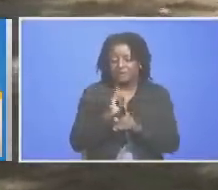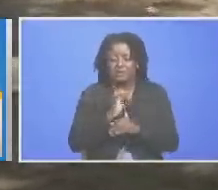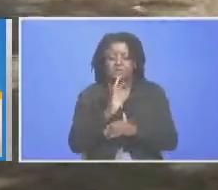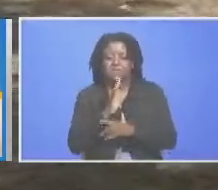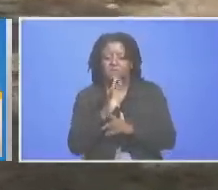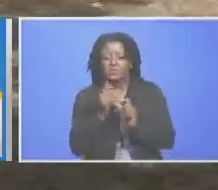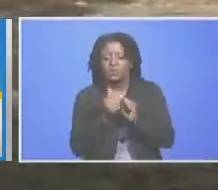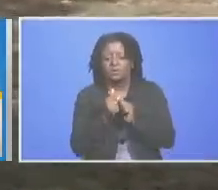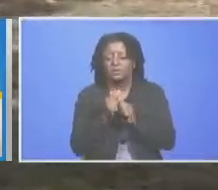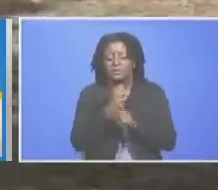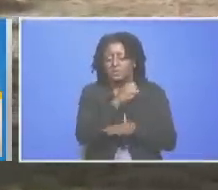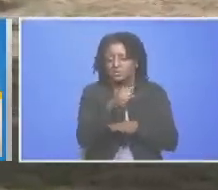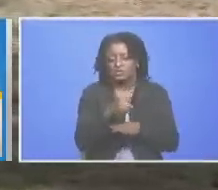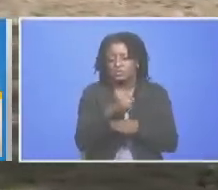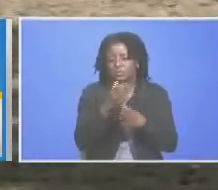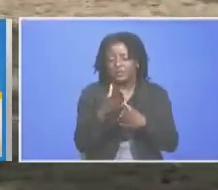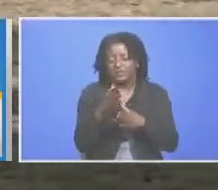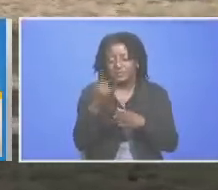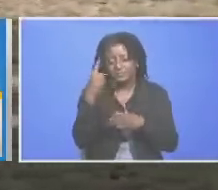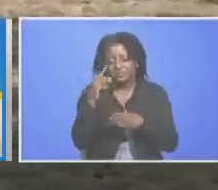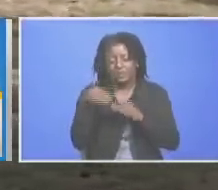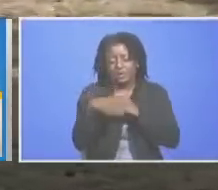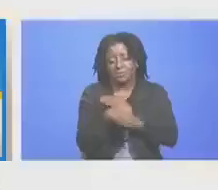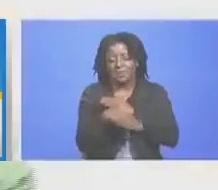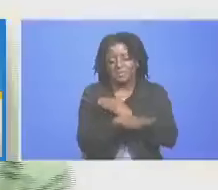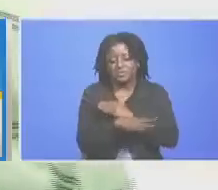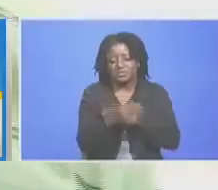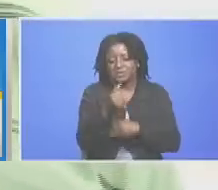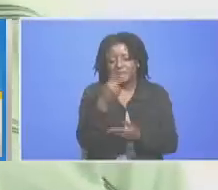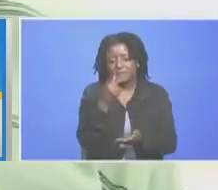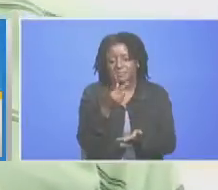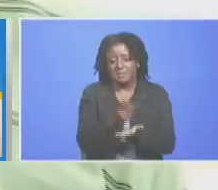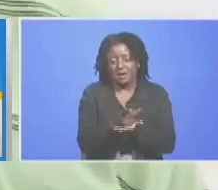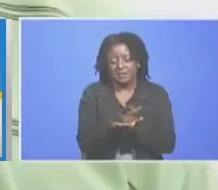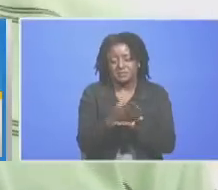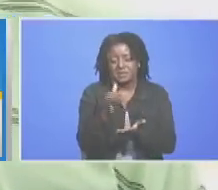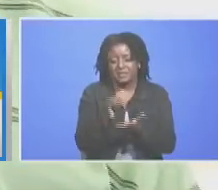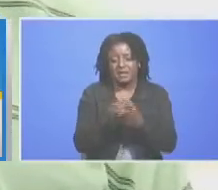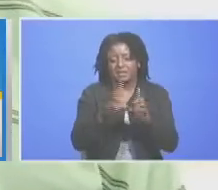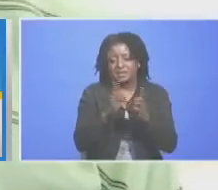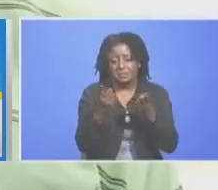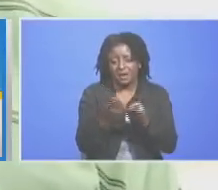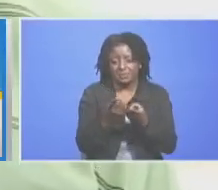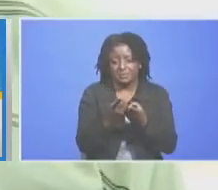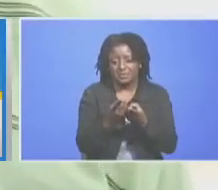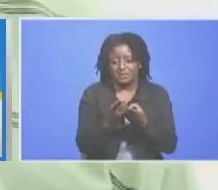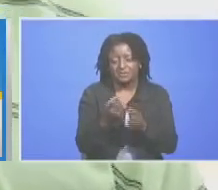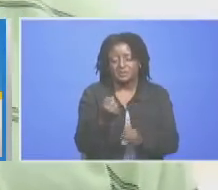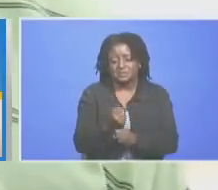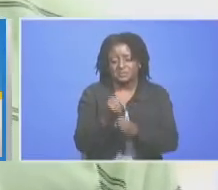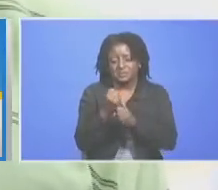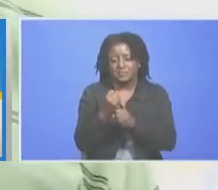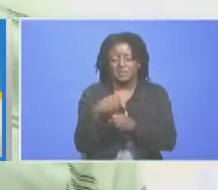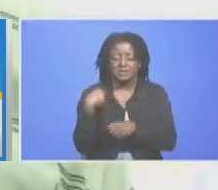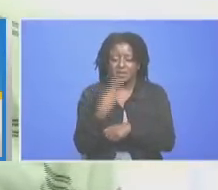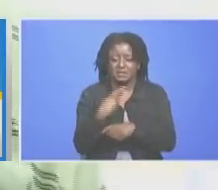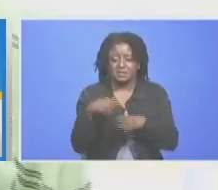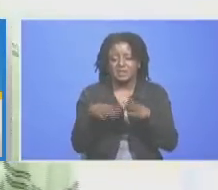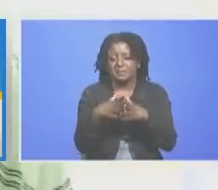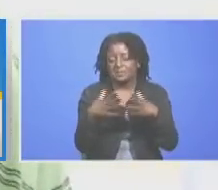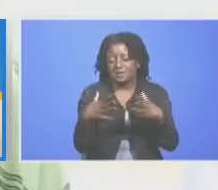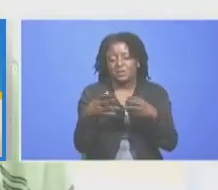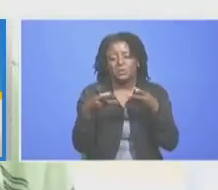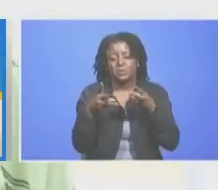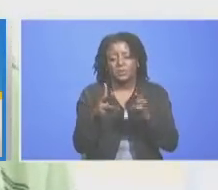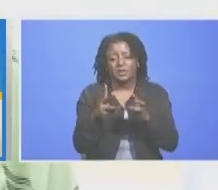supervisor, Beaches and Park, who that department came through for us in a big way. Big way. He told me